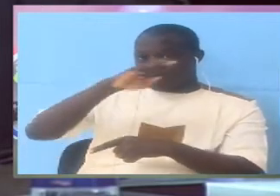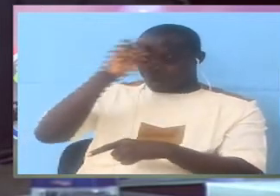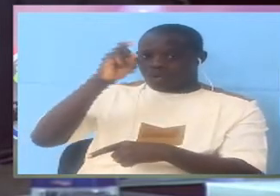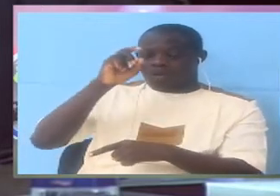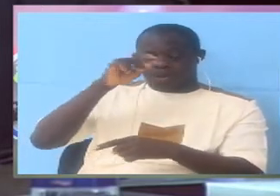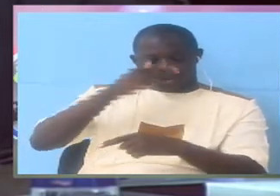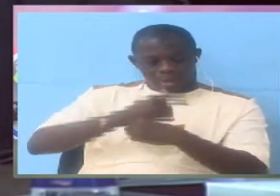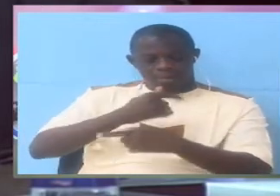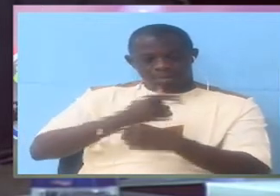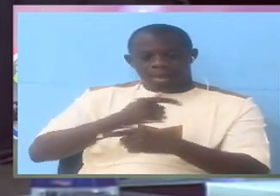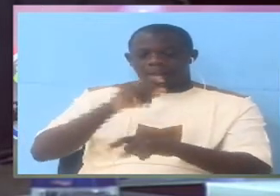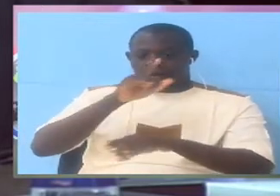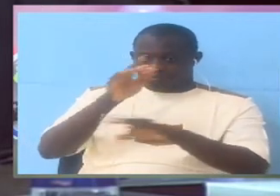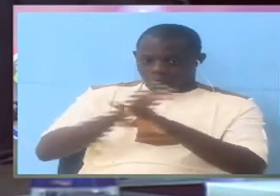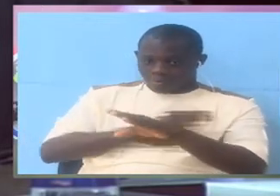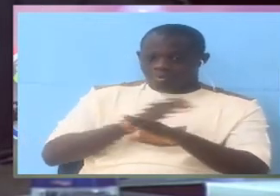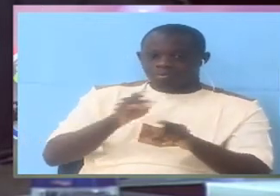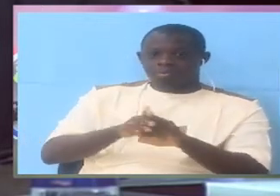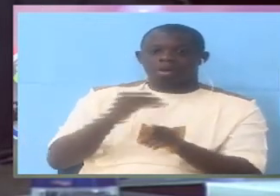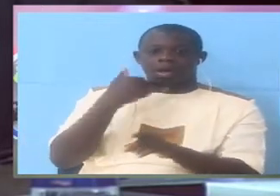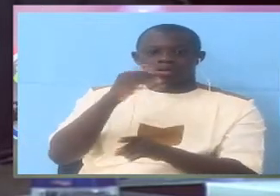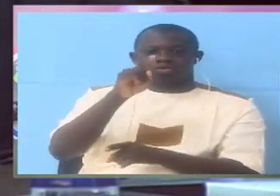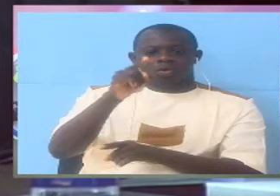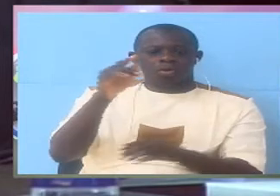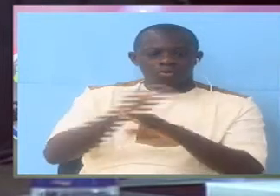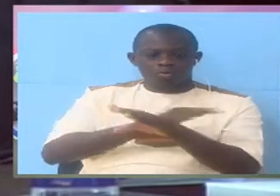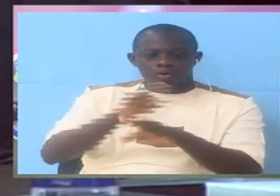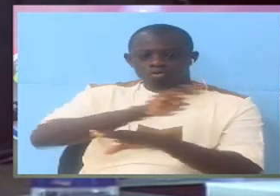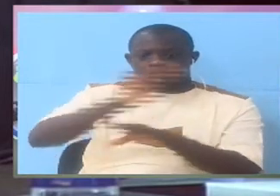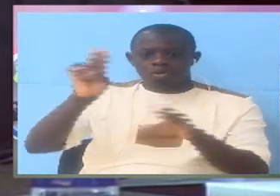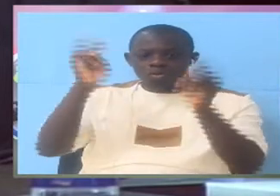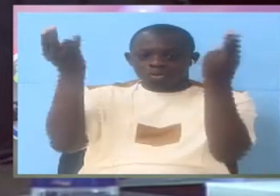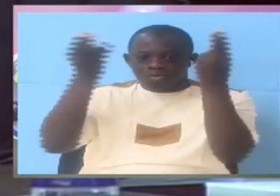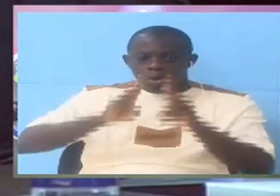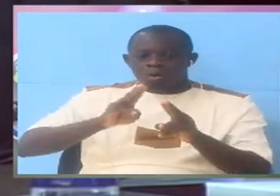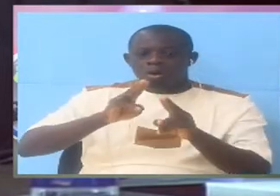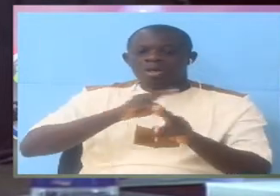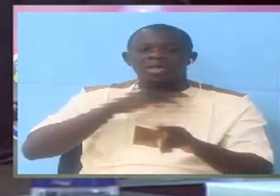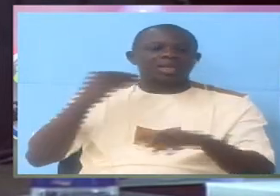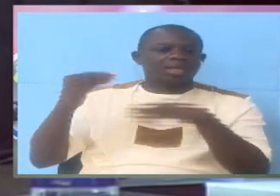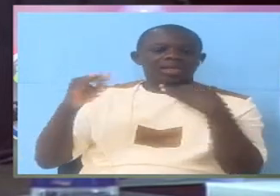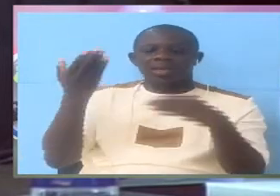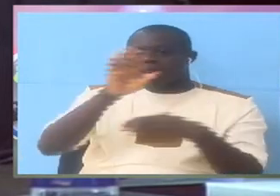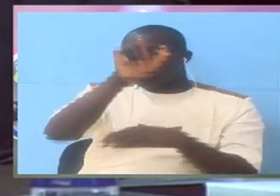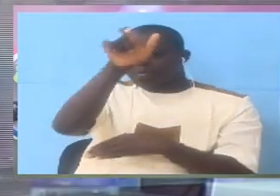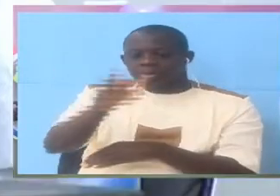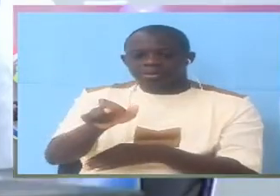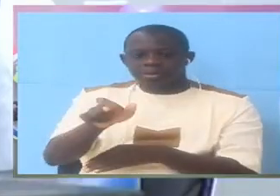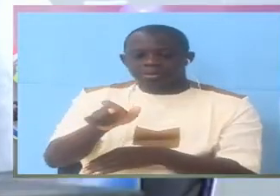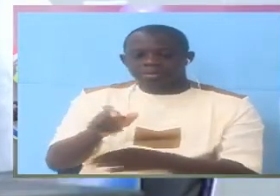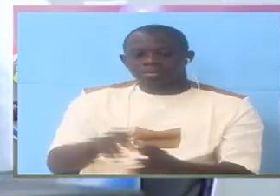Gambia jang. Have you ever unlawfully killed anyone? Never.